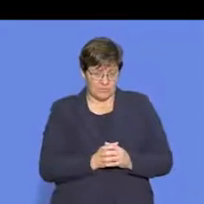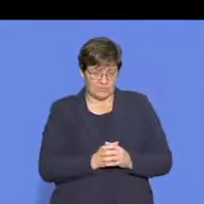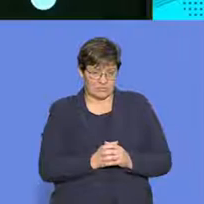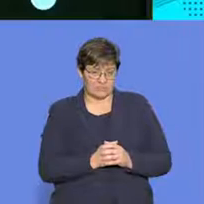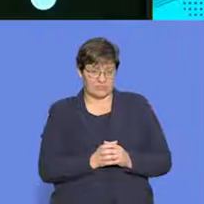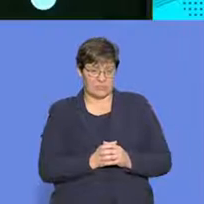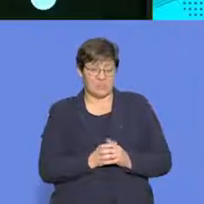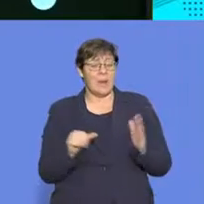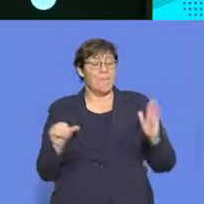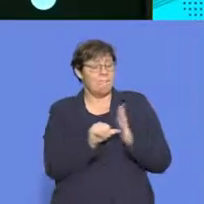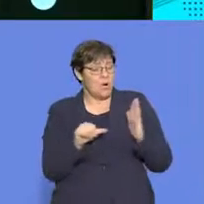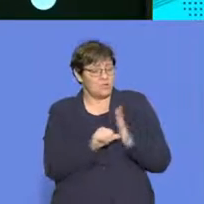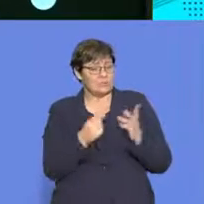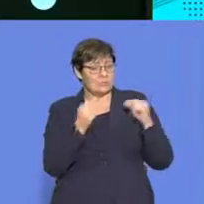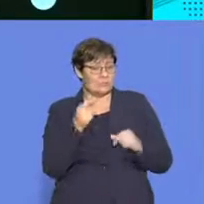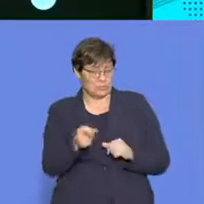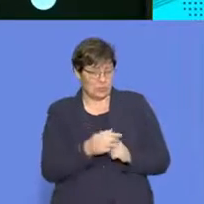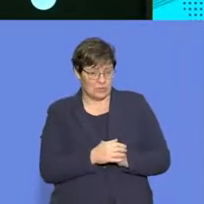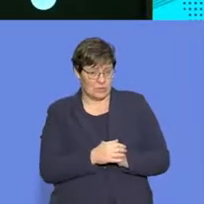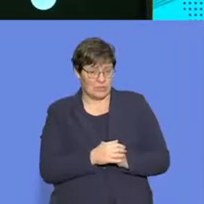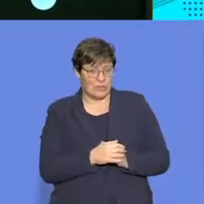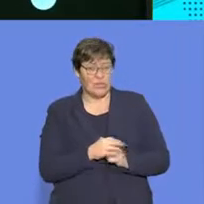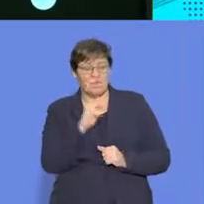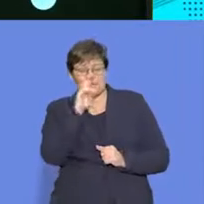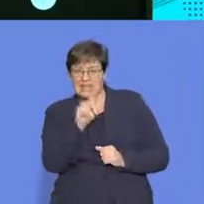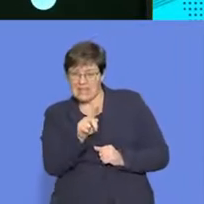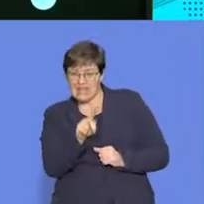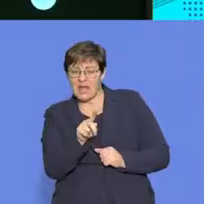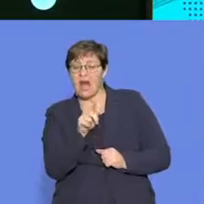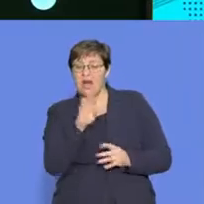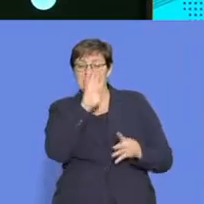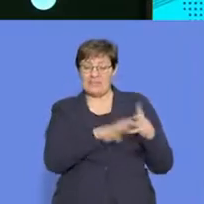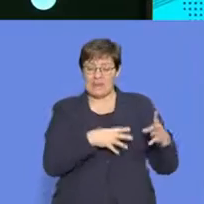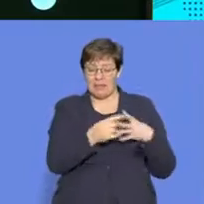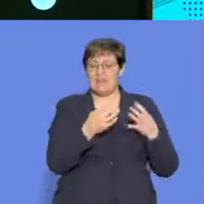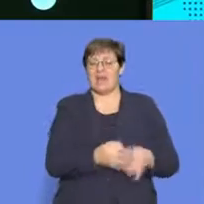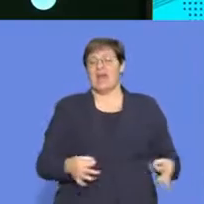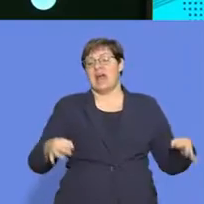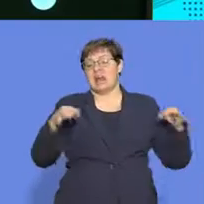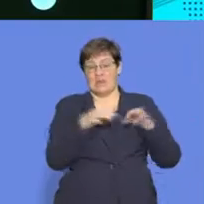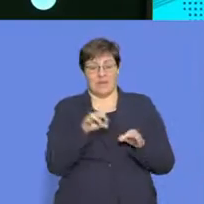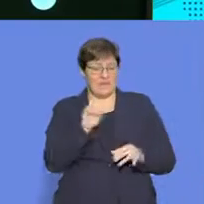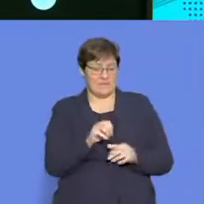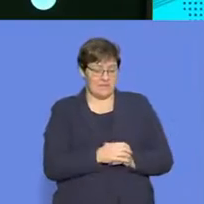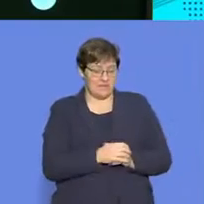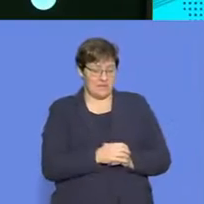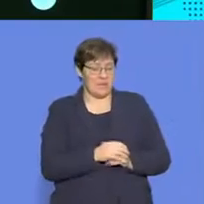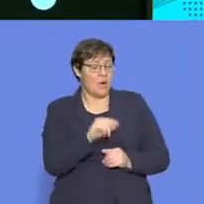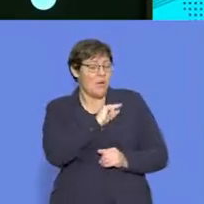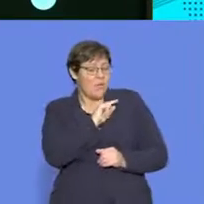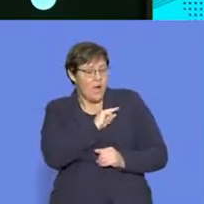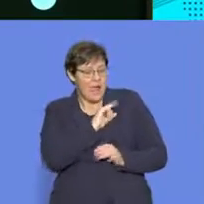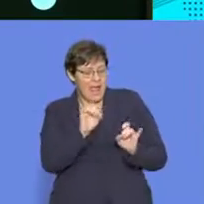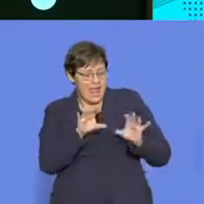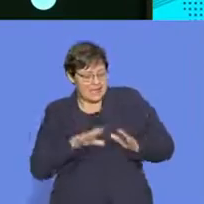value. So absolutely important to do these calculations and to be able to see how valuable this table is that you're